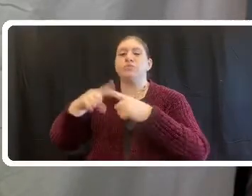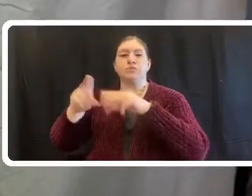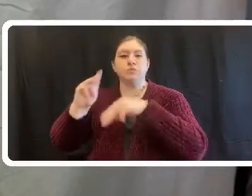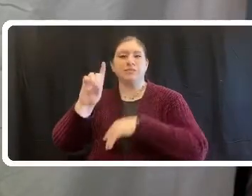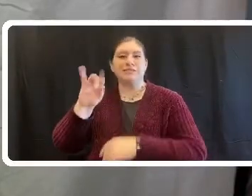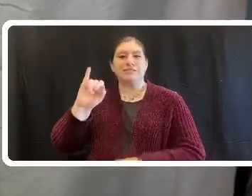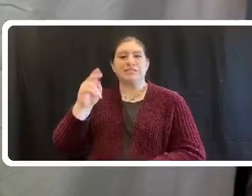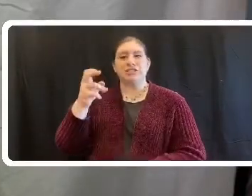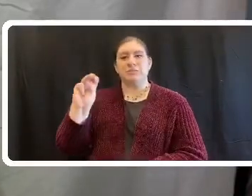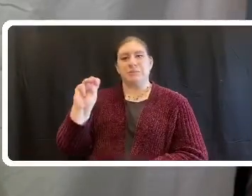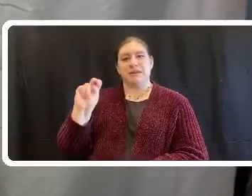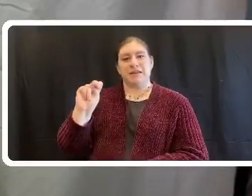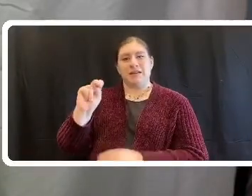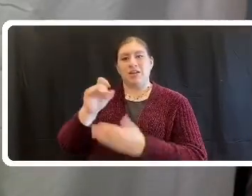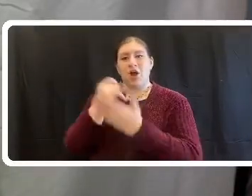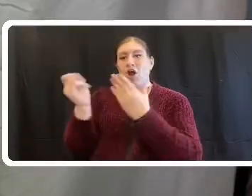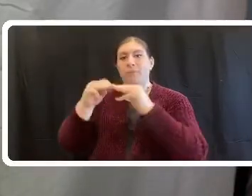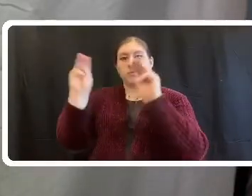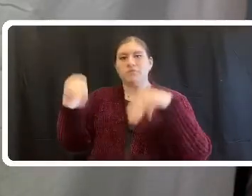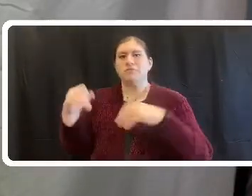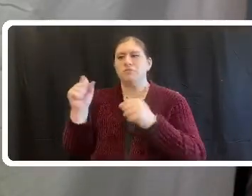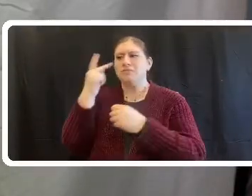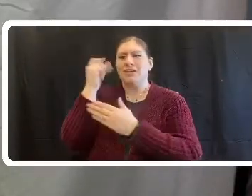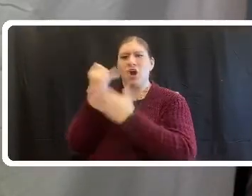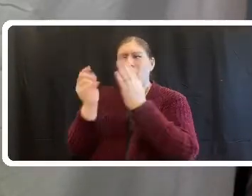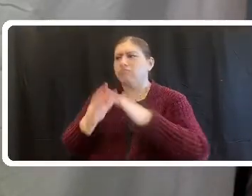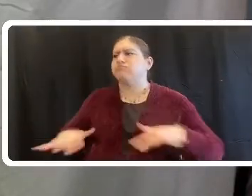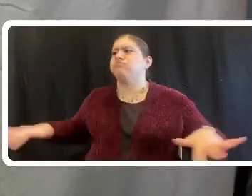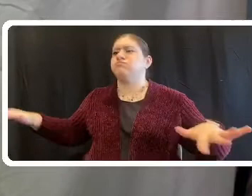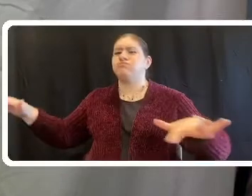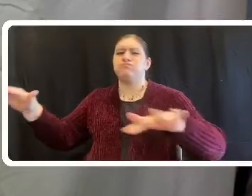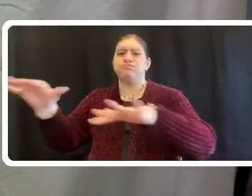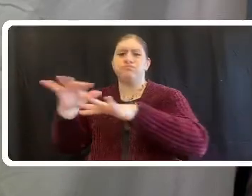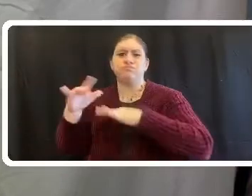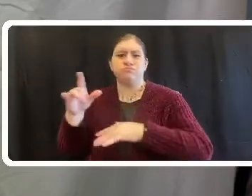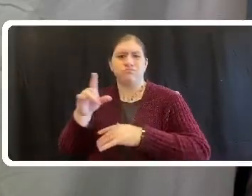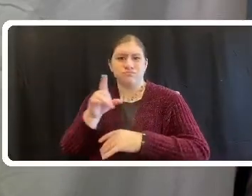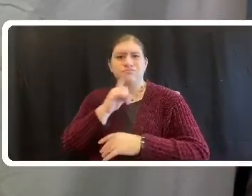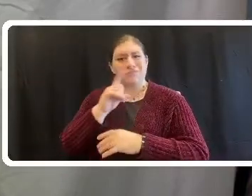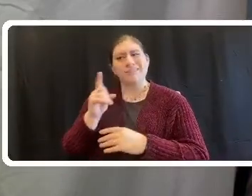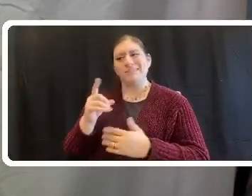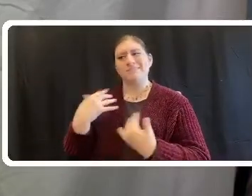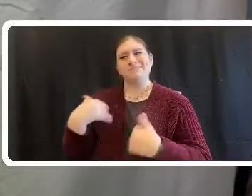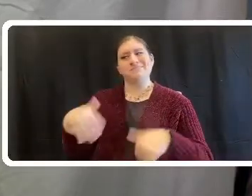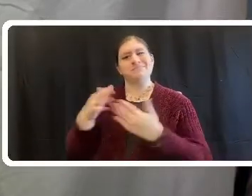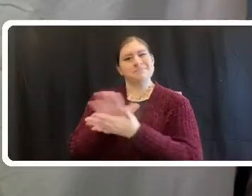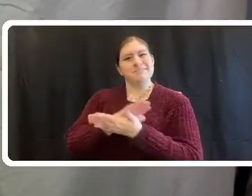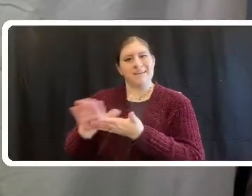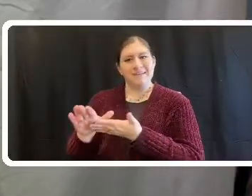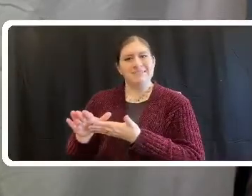Museum and there's art all around. So it really is a bonus. And it gives you,